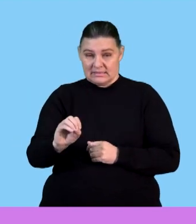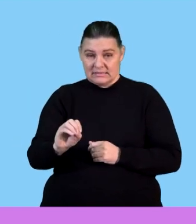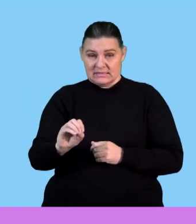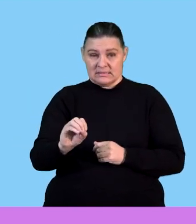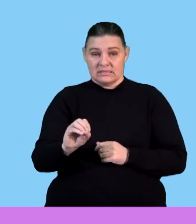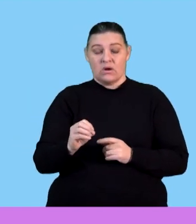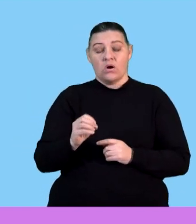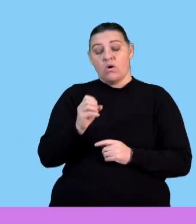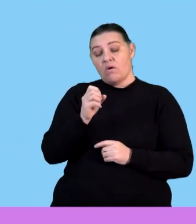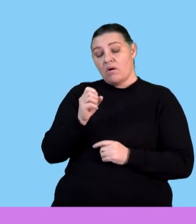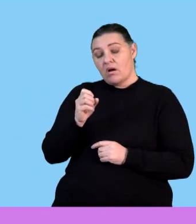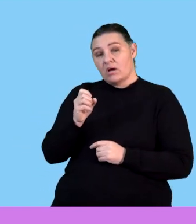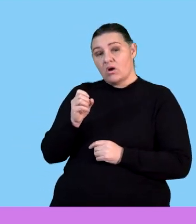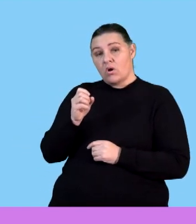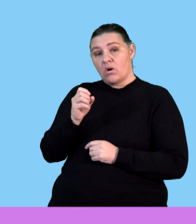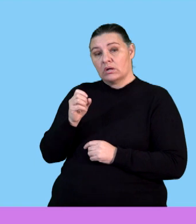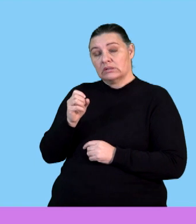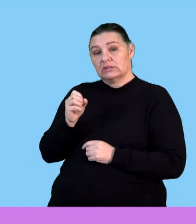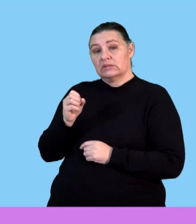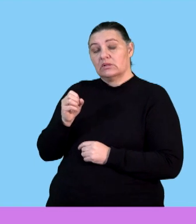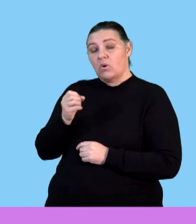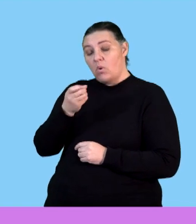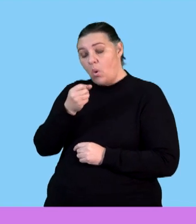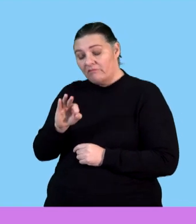1.20% of the value.